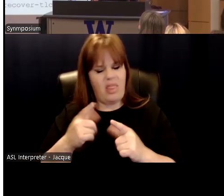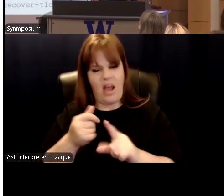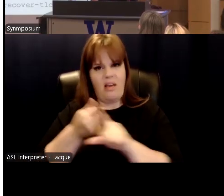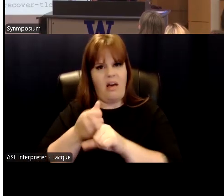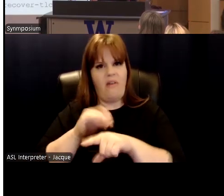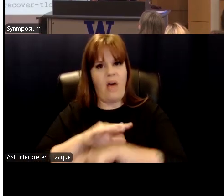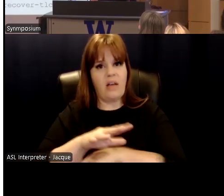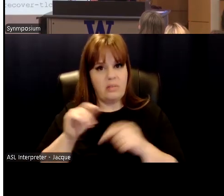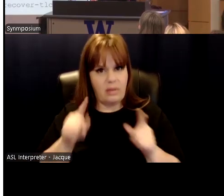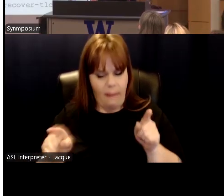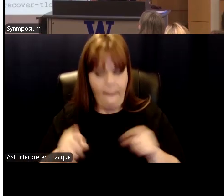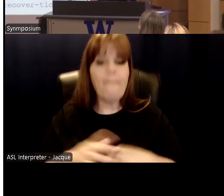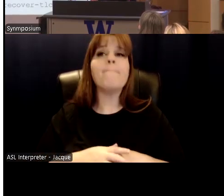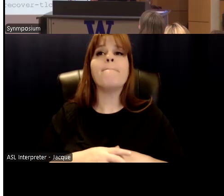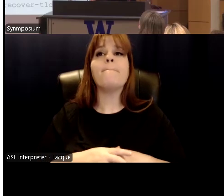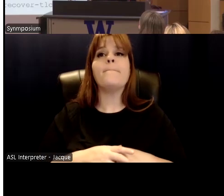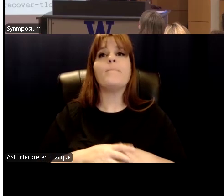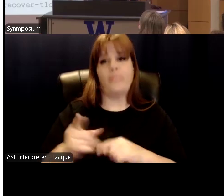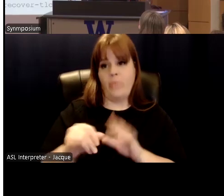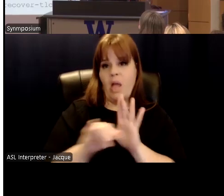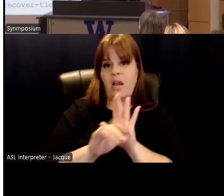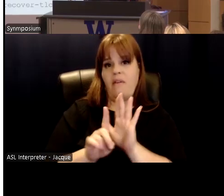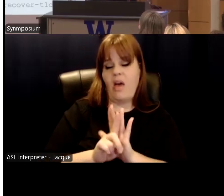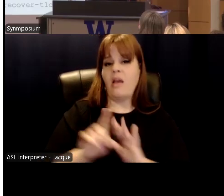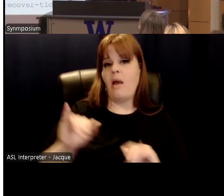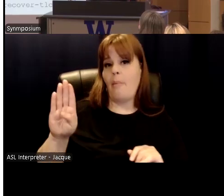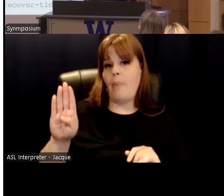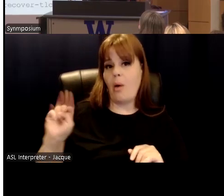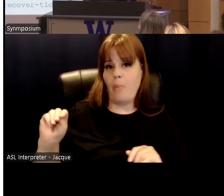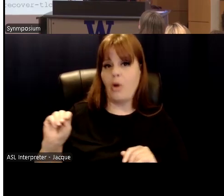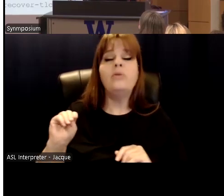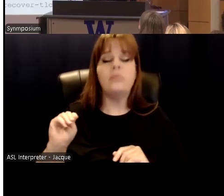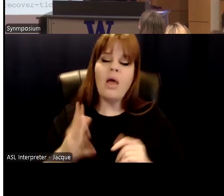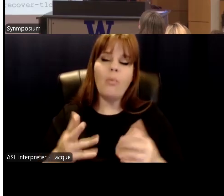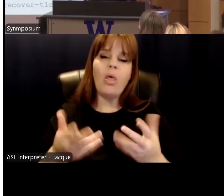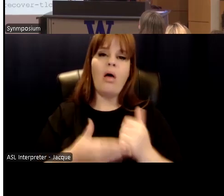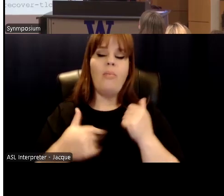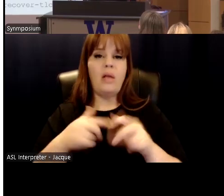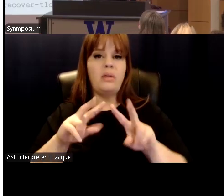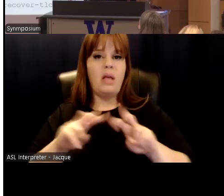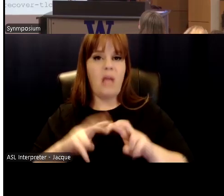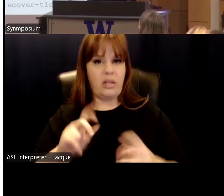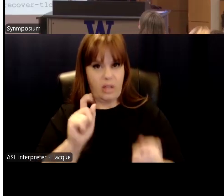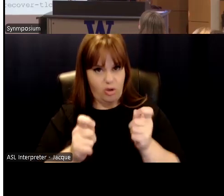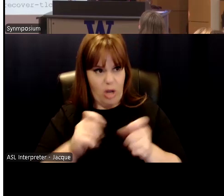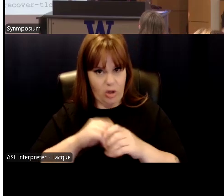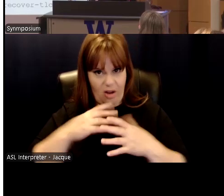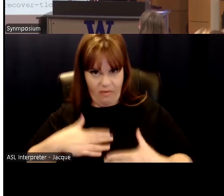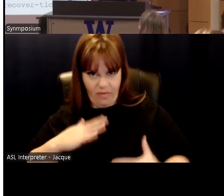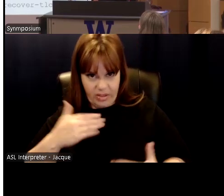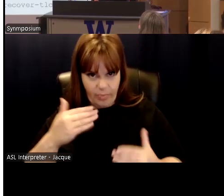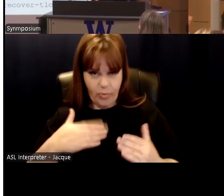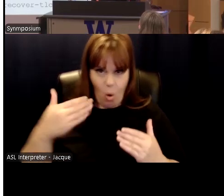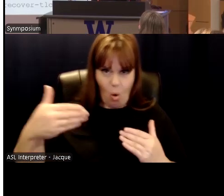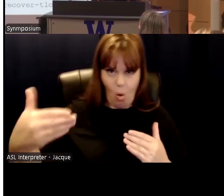develop biomarkers. These biomarkers will help us assess the change in physiology over time in response to